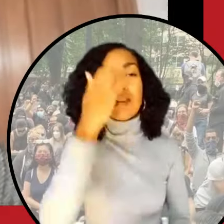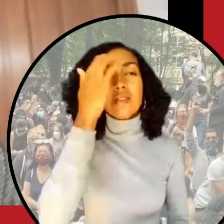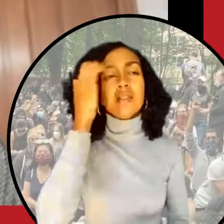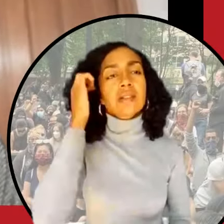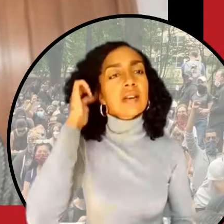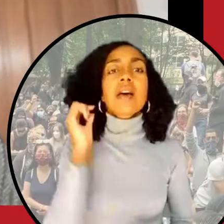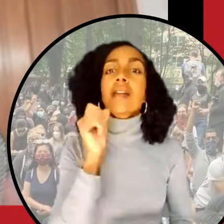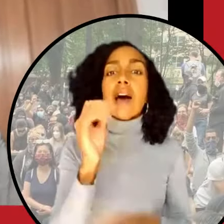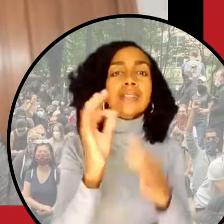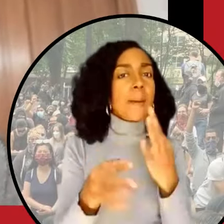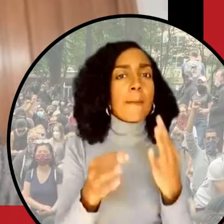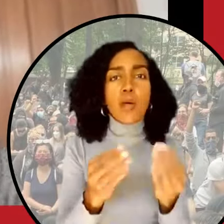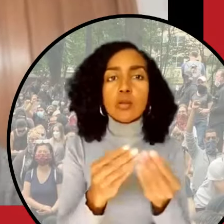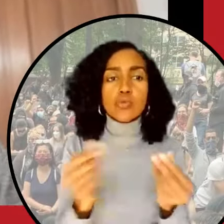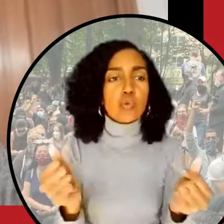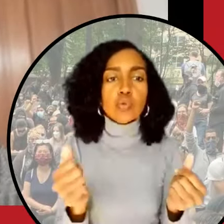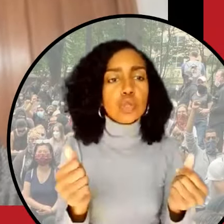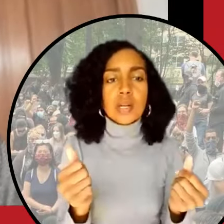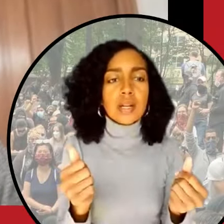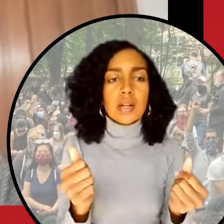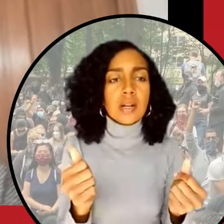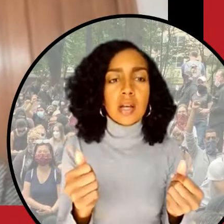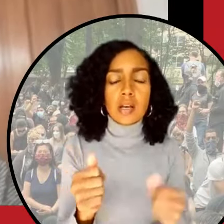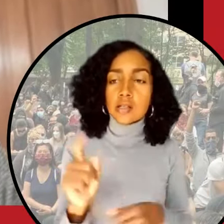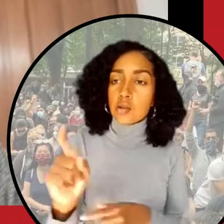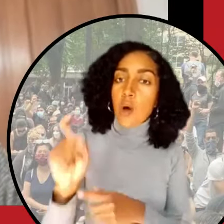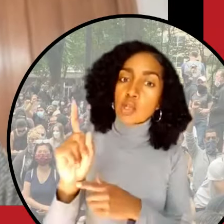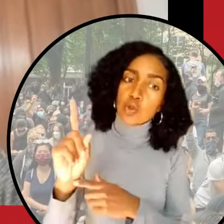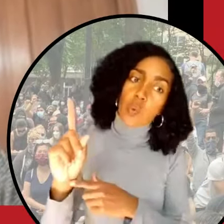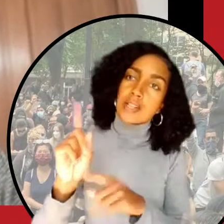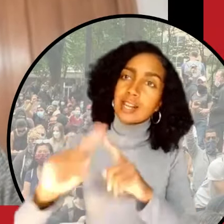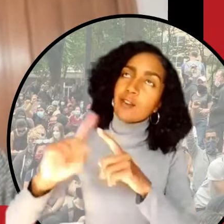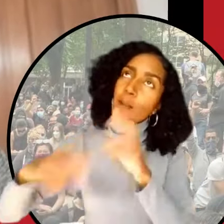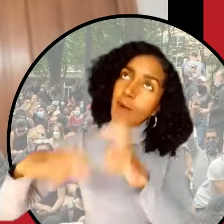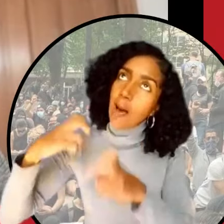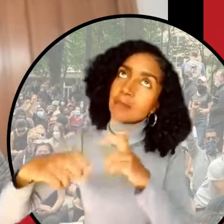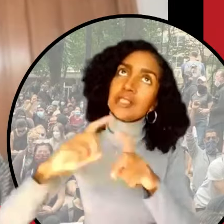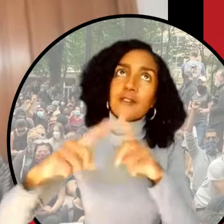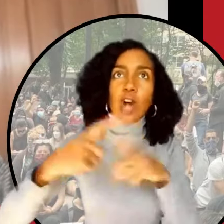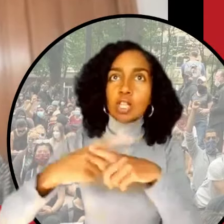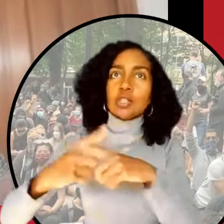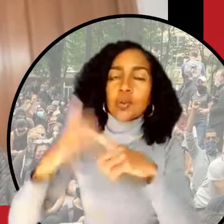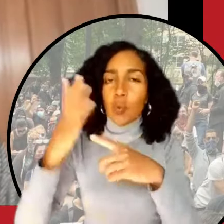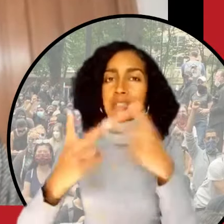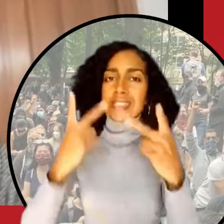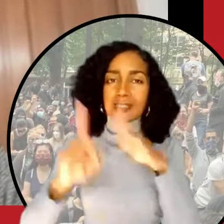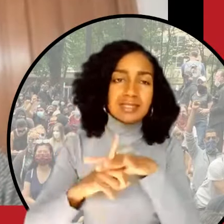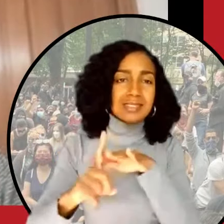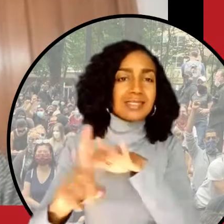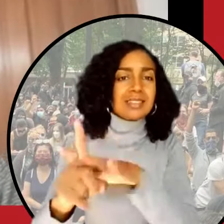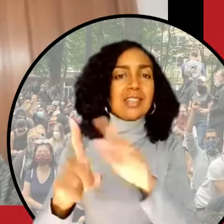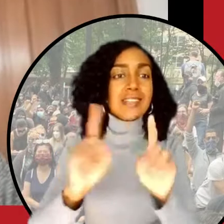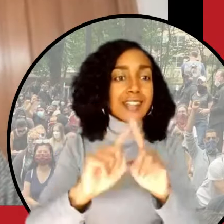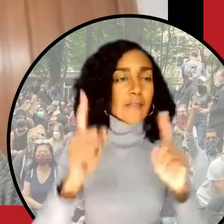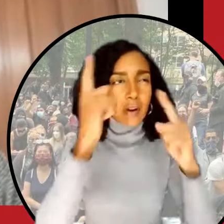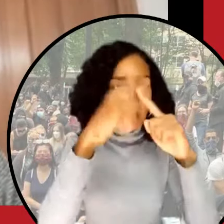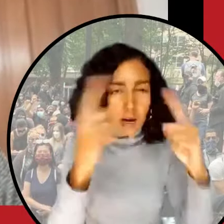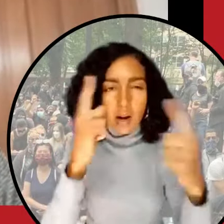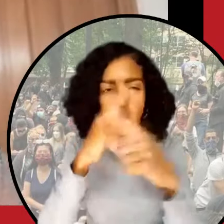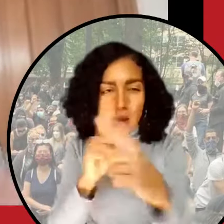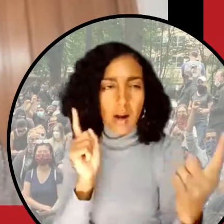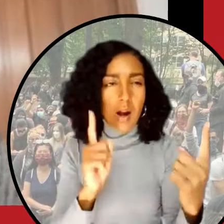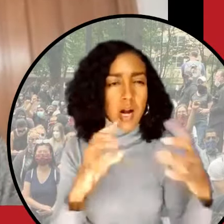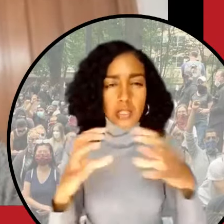simple solution. There's 101 problems and contradictions that will always come up, differences of opinion,